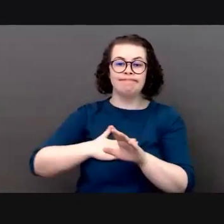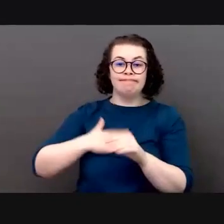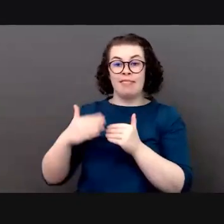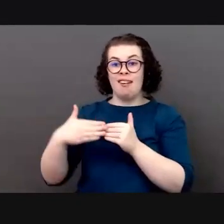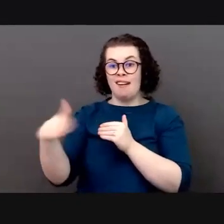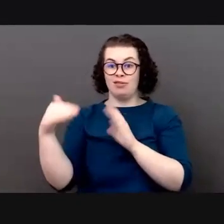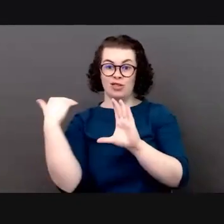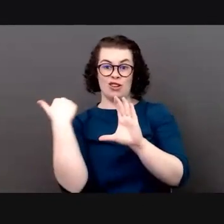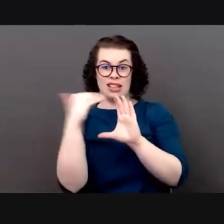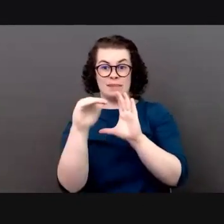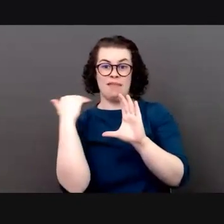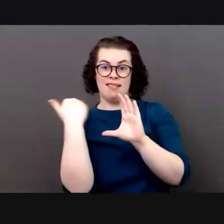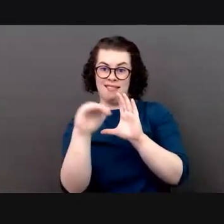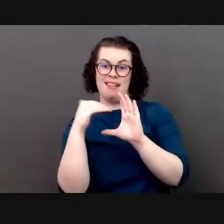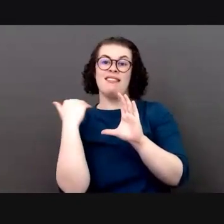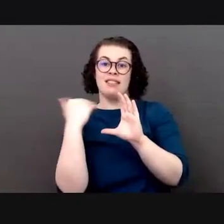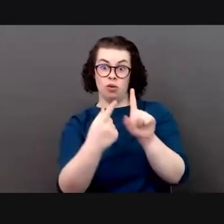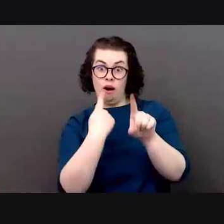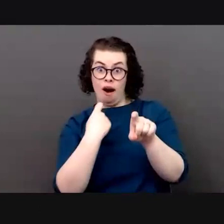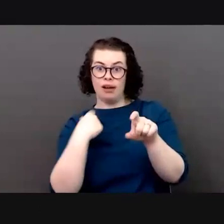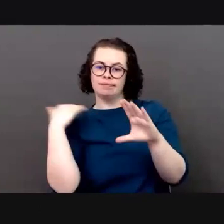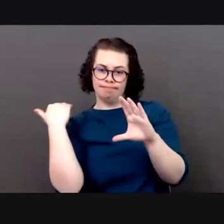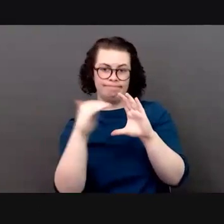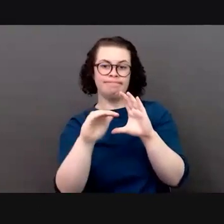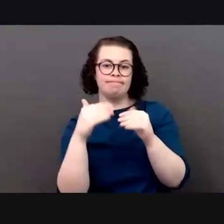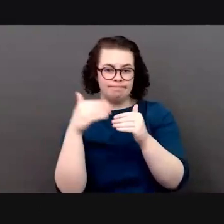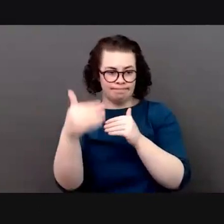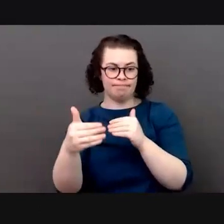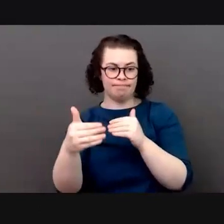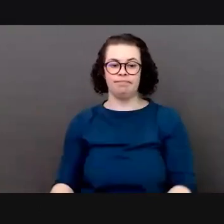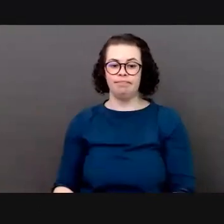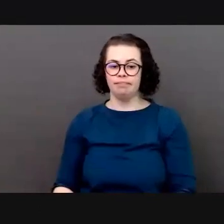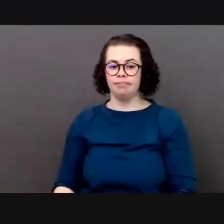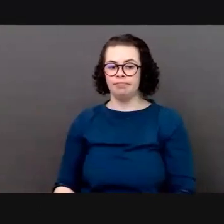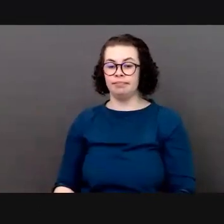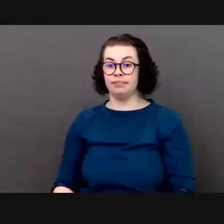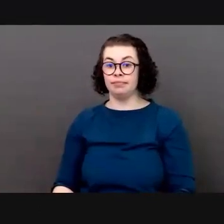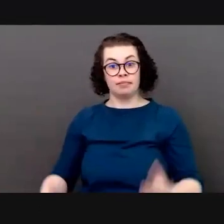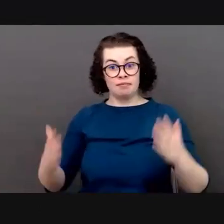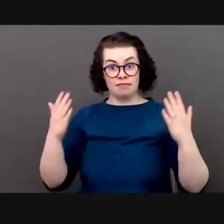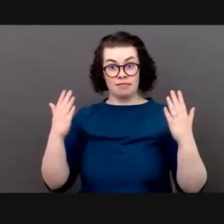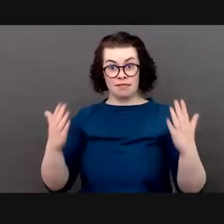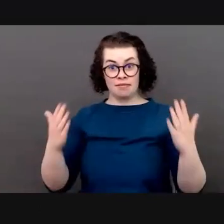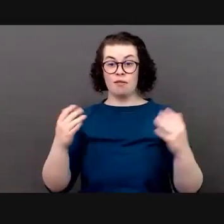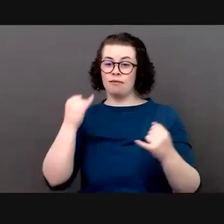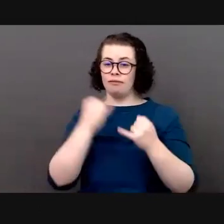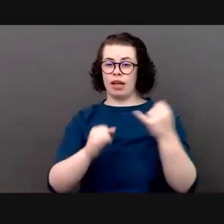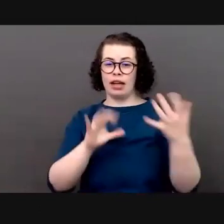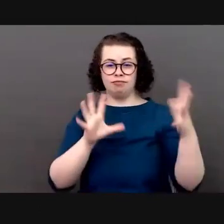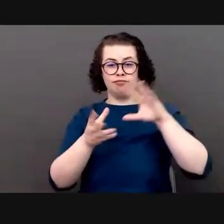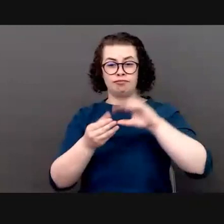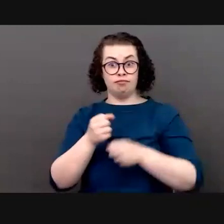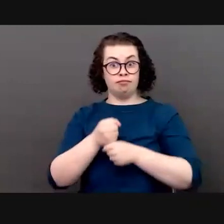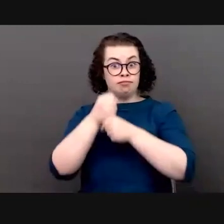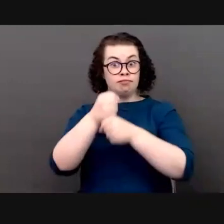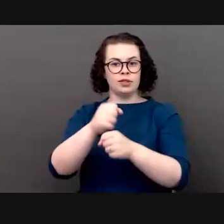by email. And now we are going to have the final conclusions from the European Commission, from Katarina